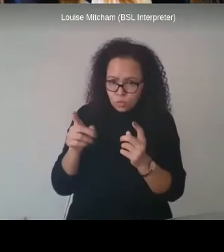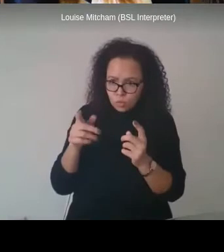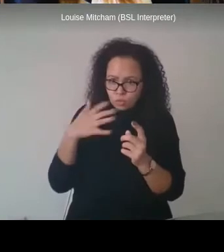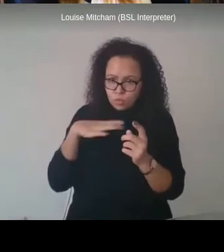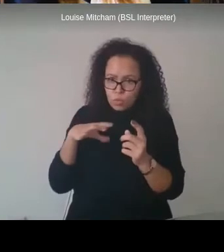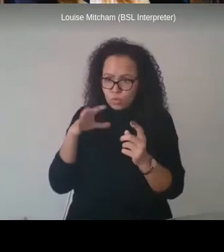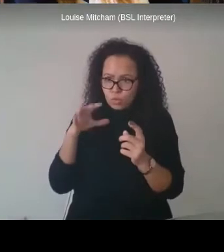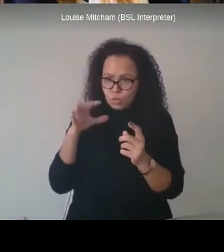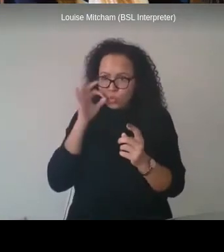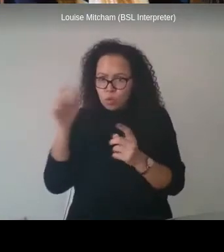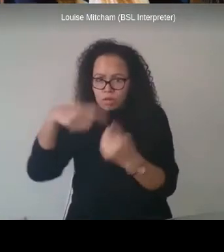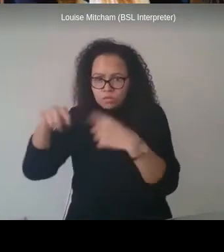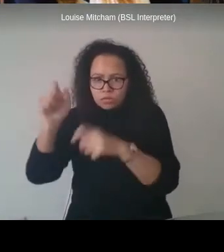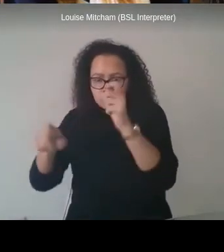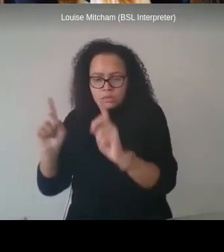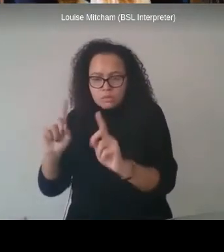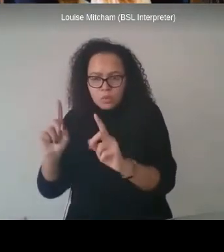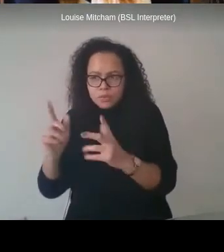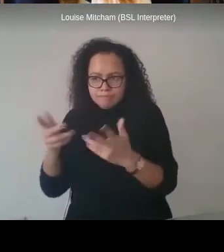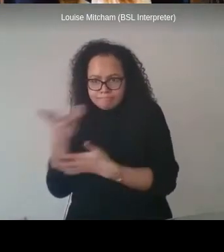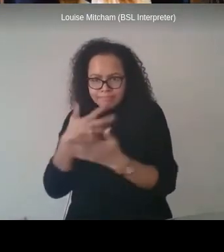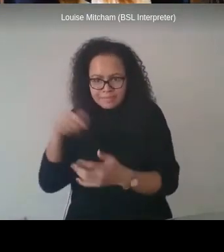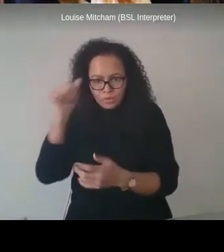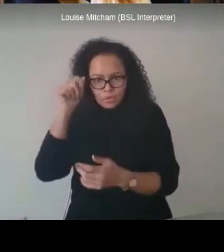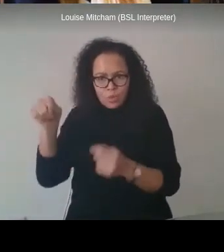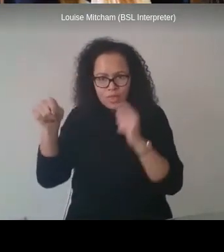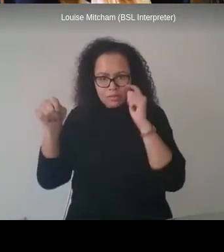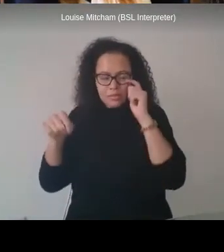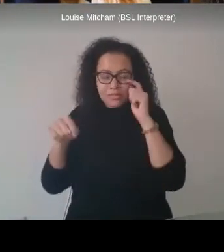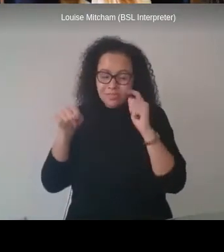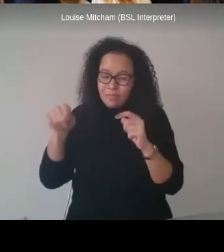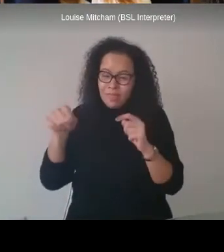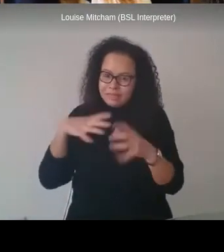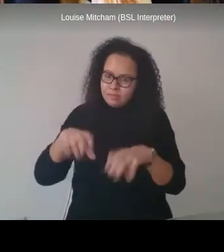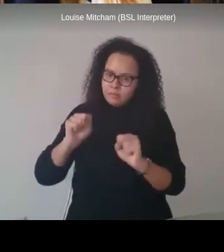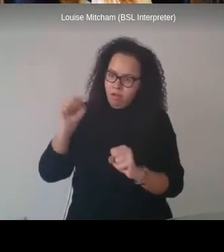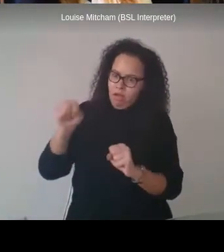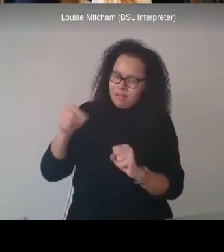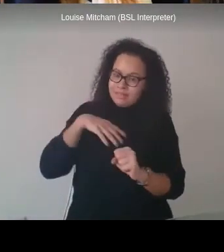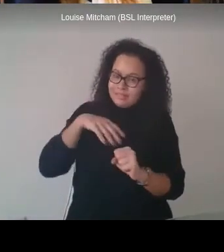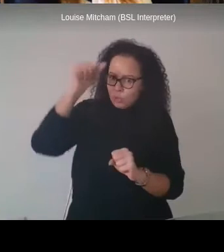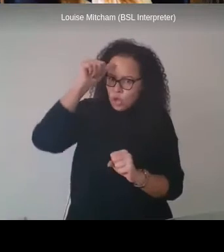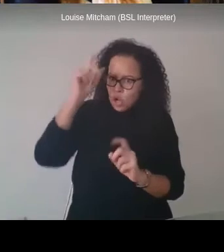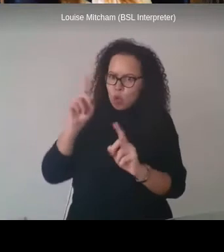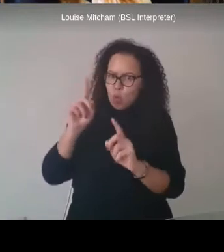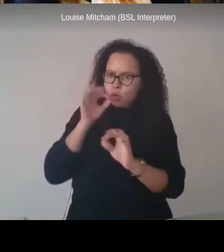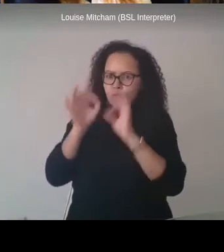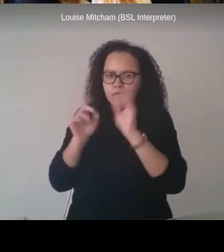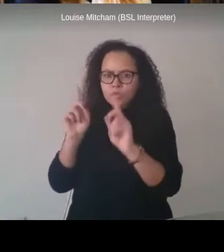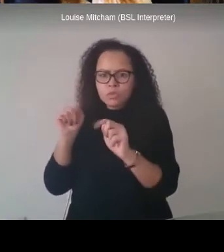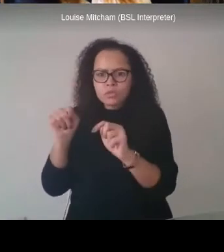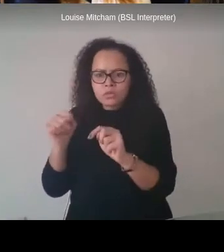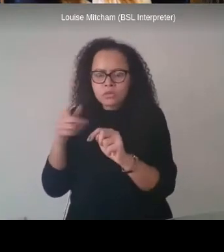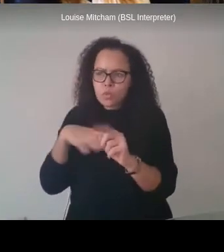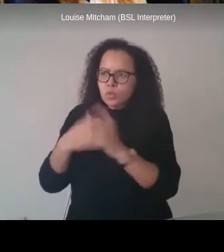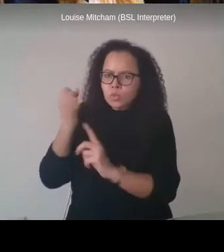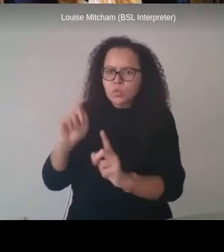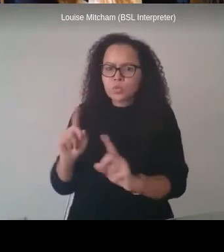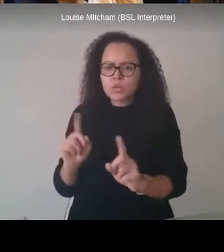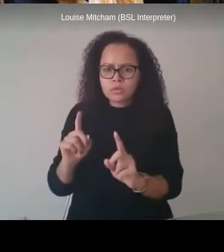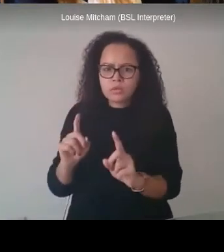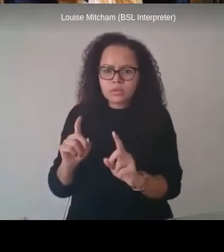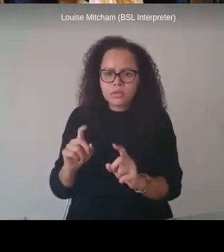burning desire to have the answer to? And I think that's where most people need to start from. They need to start sort of like listening, and